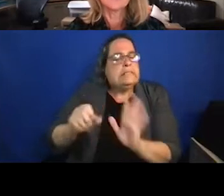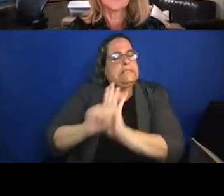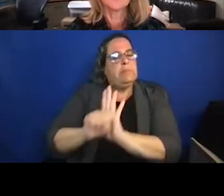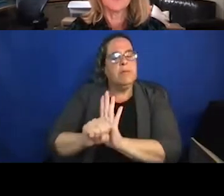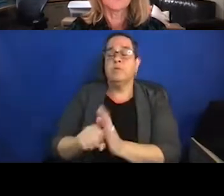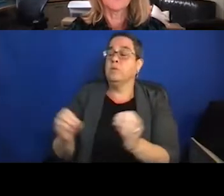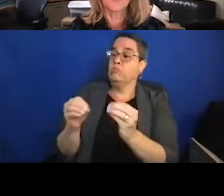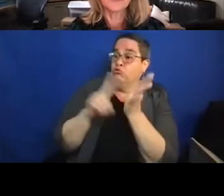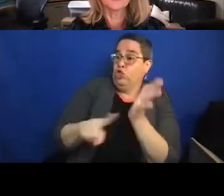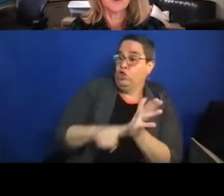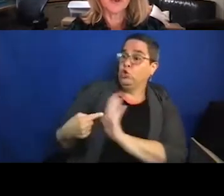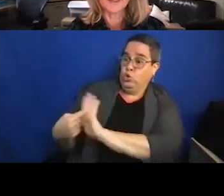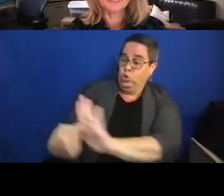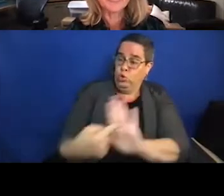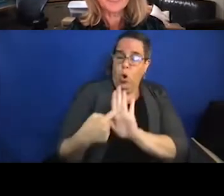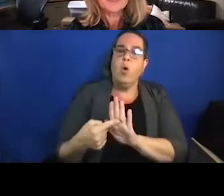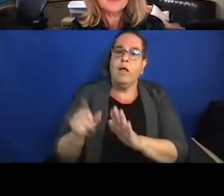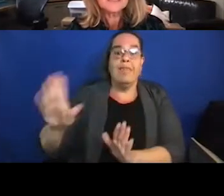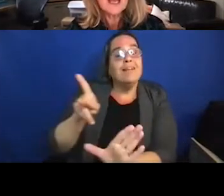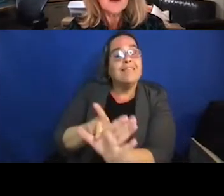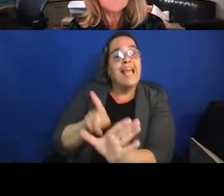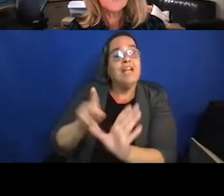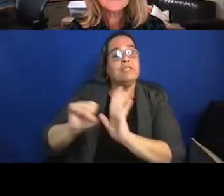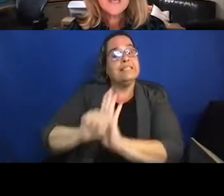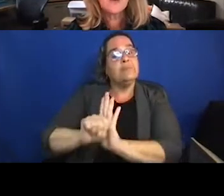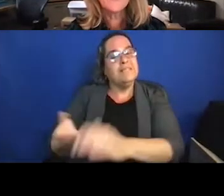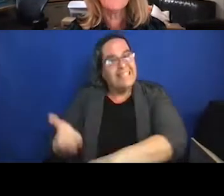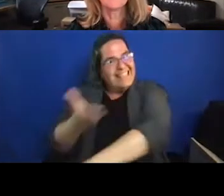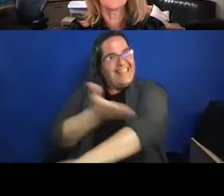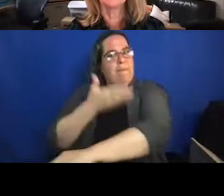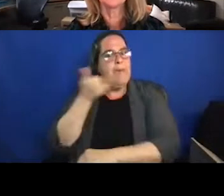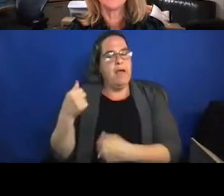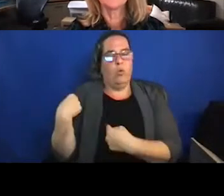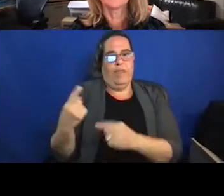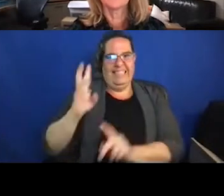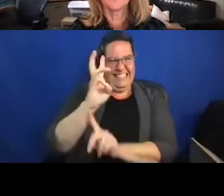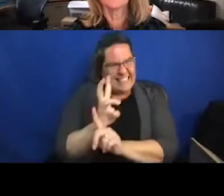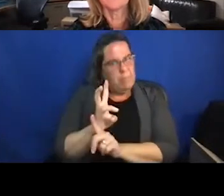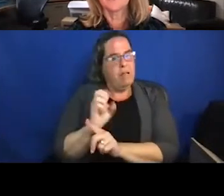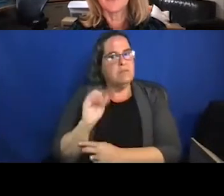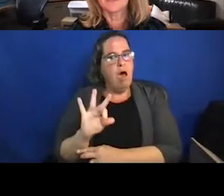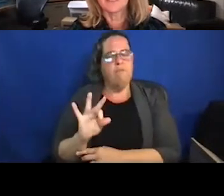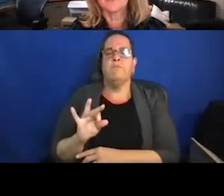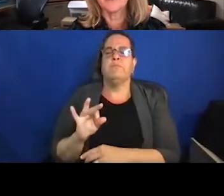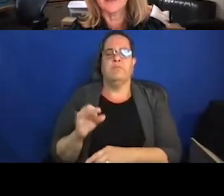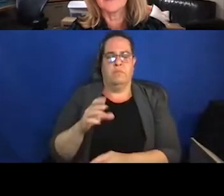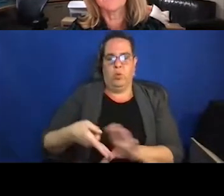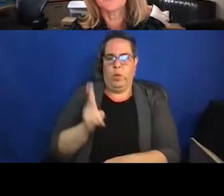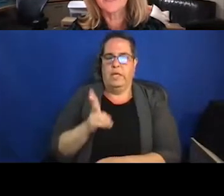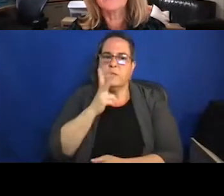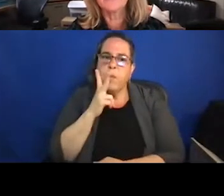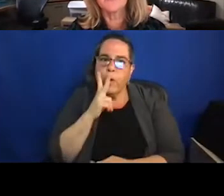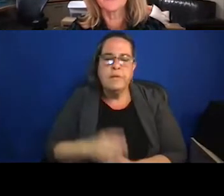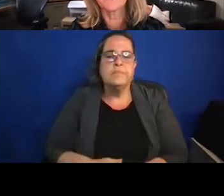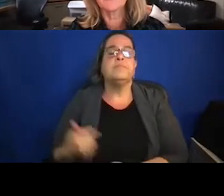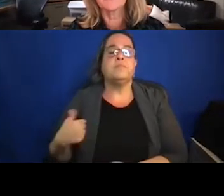within 6 months of quitting smoking. But we now know that evidence-based smoking cessation medications, and in